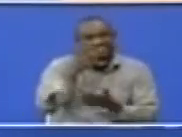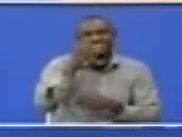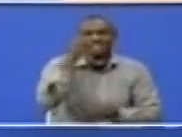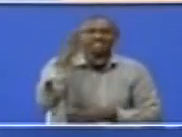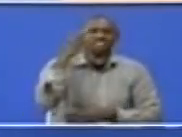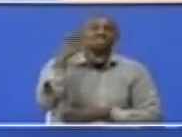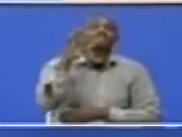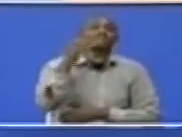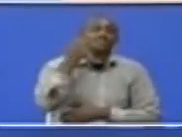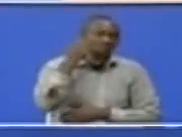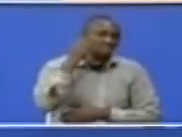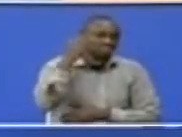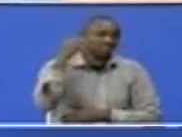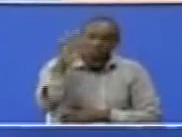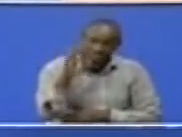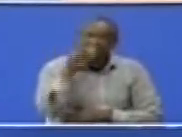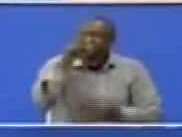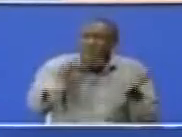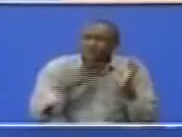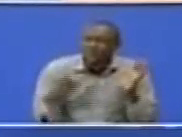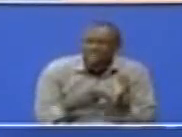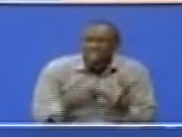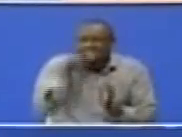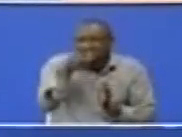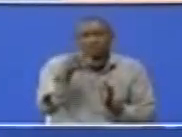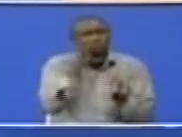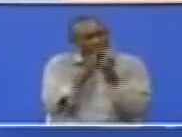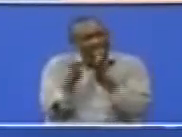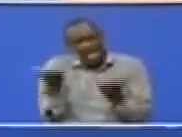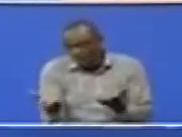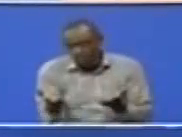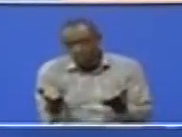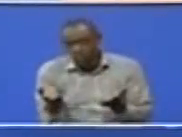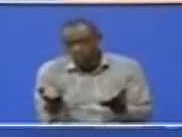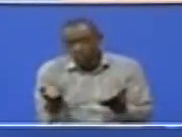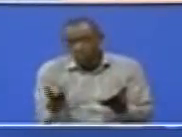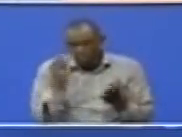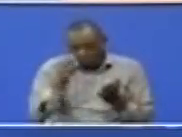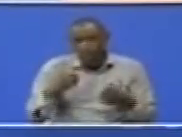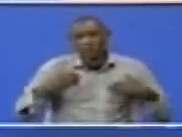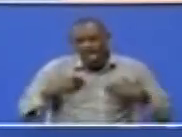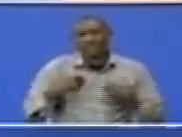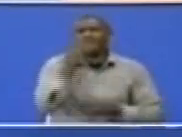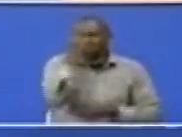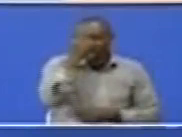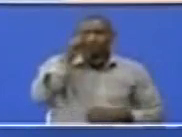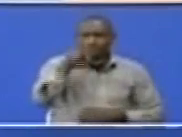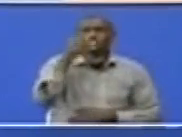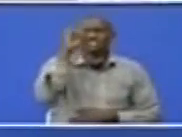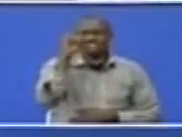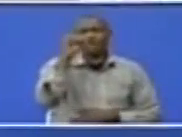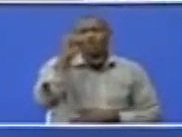into. A project that was earmarked or is earmarked to cost more than